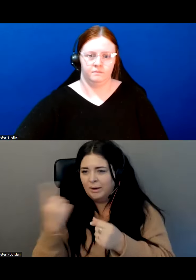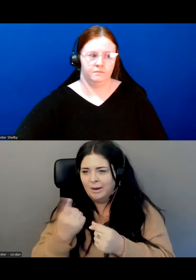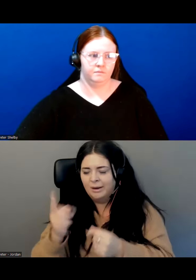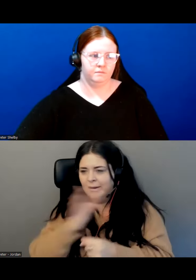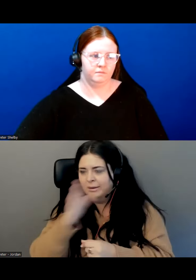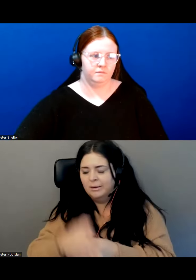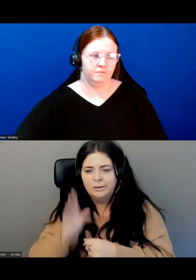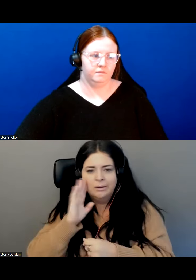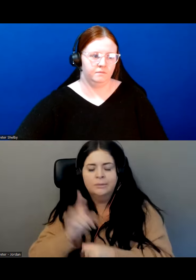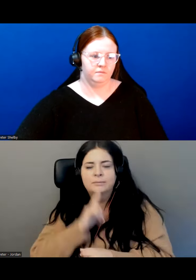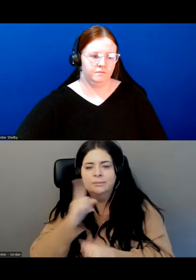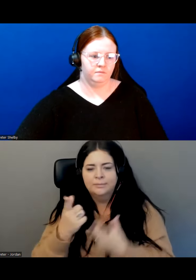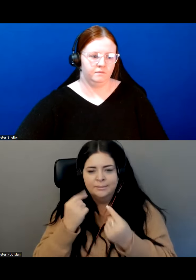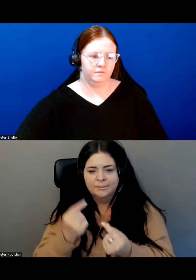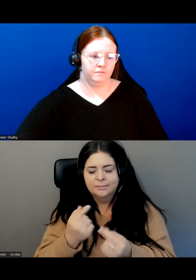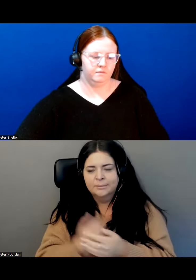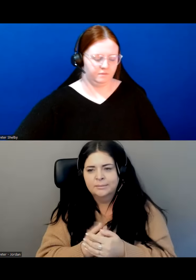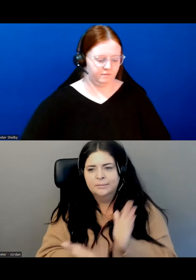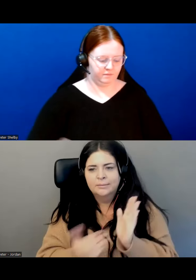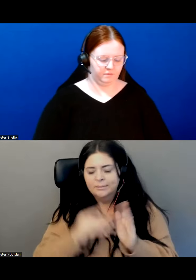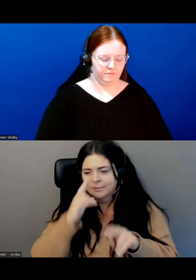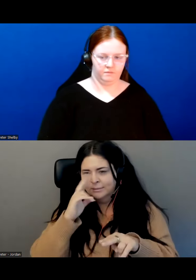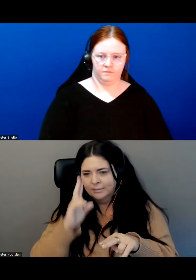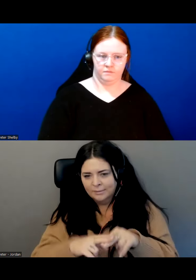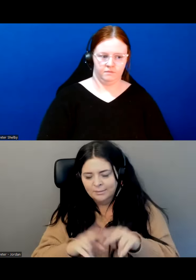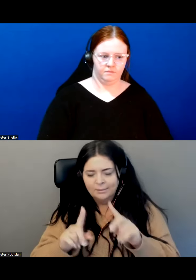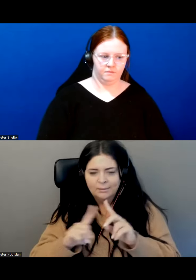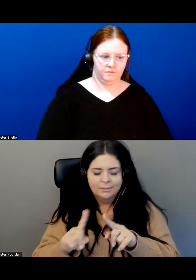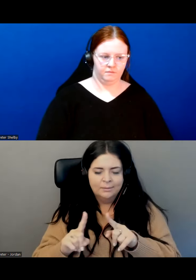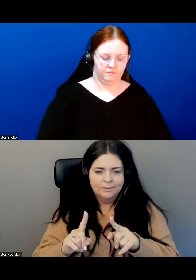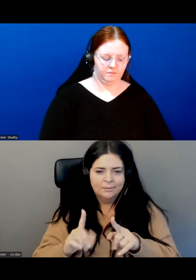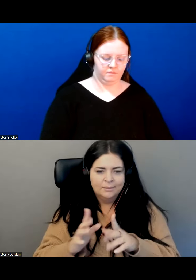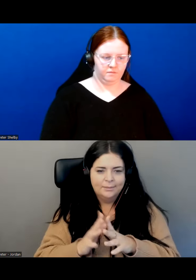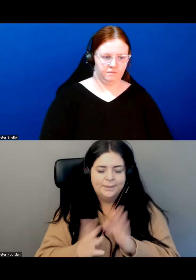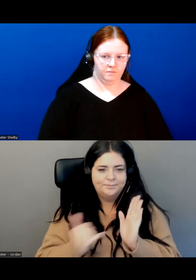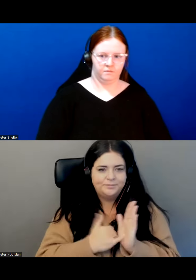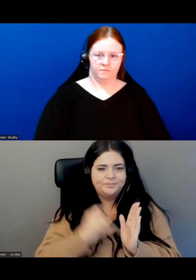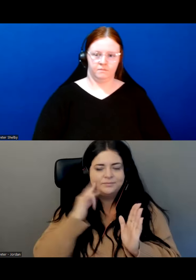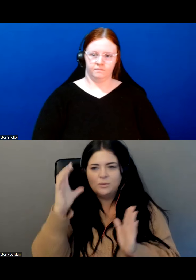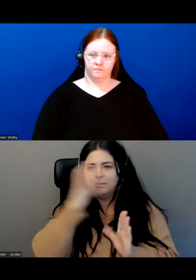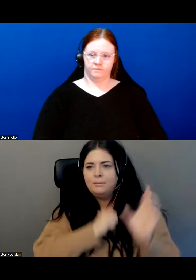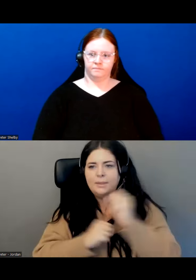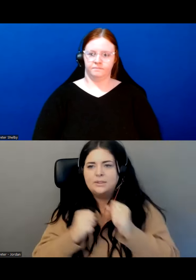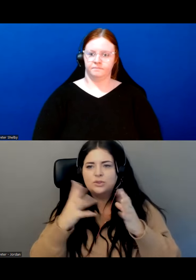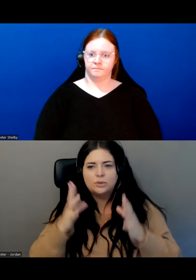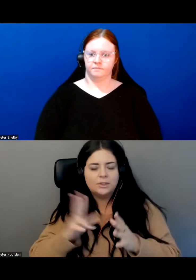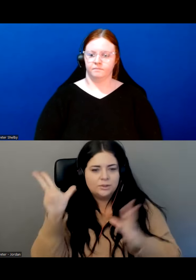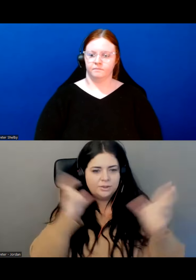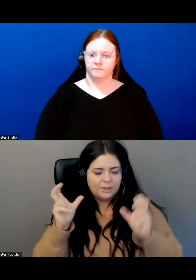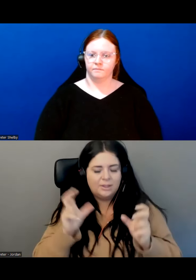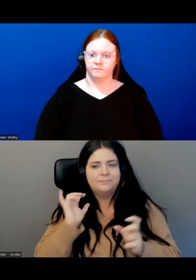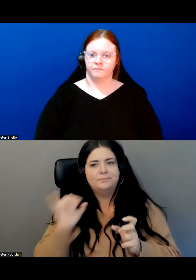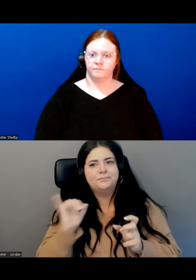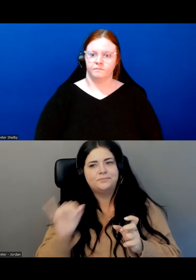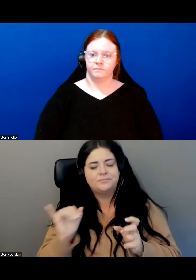So, it's all a little bit of fun, but still the consistent mishearing or responding inappropriately is definitely a sign